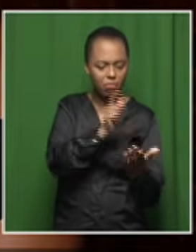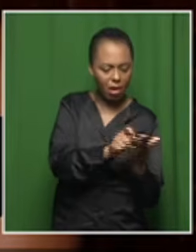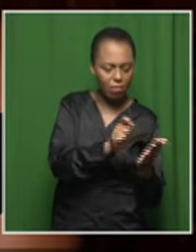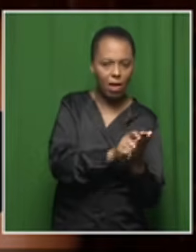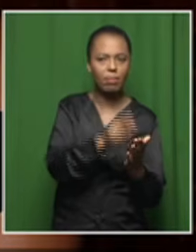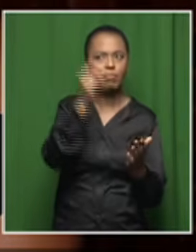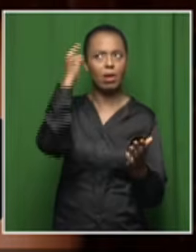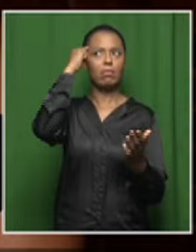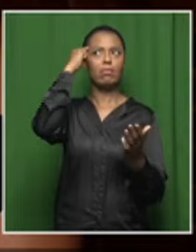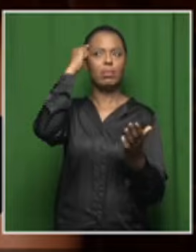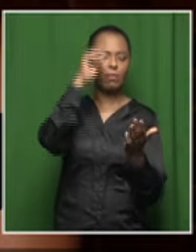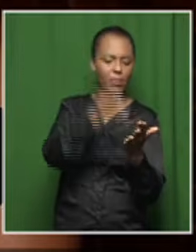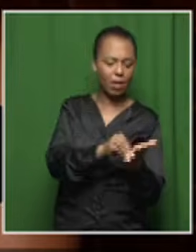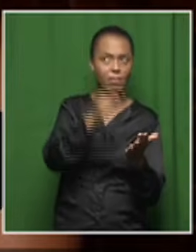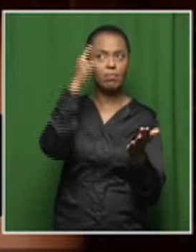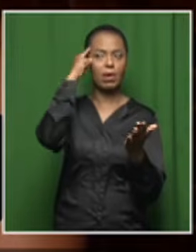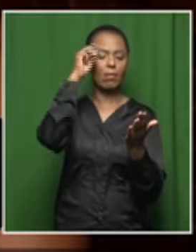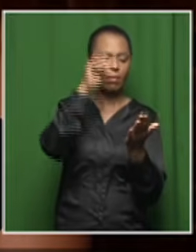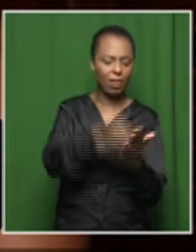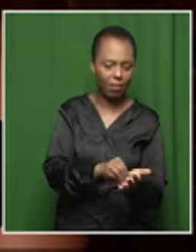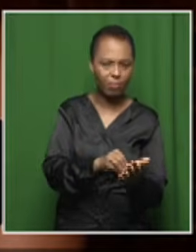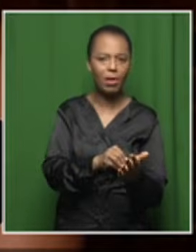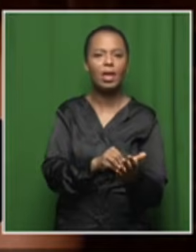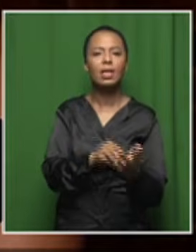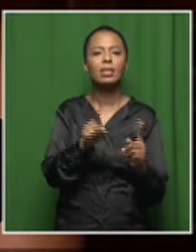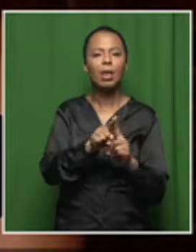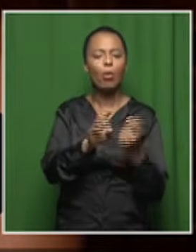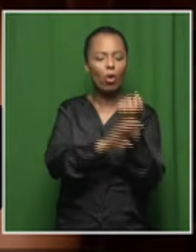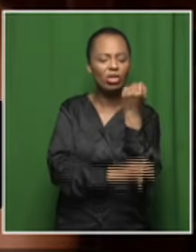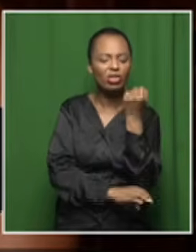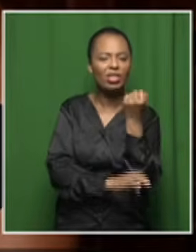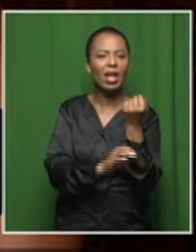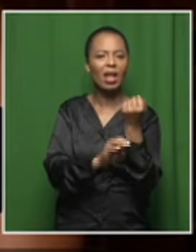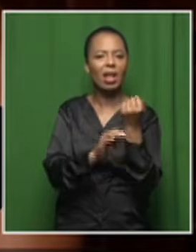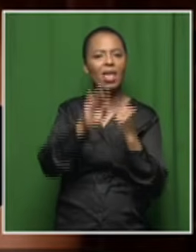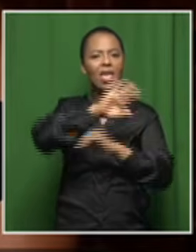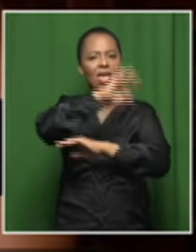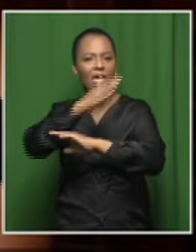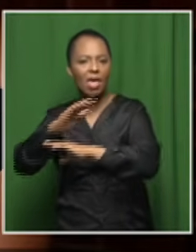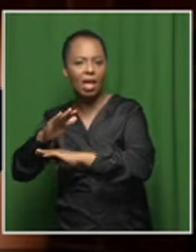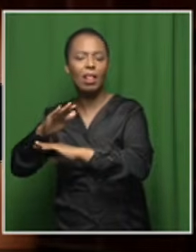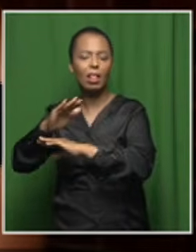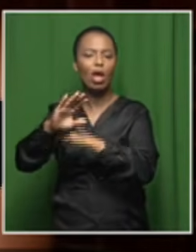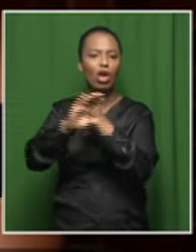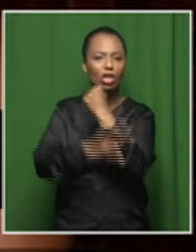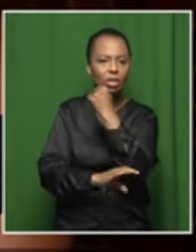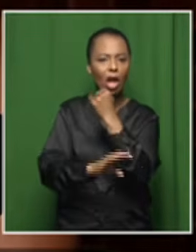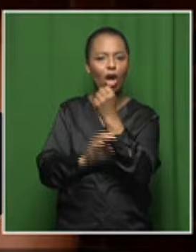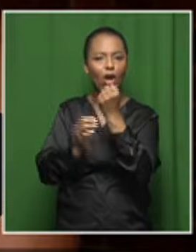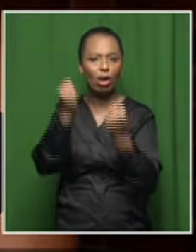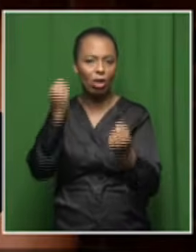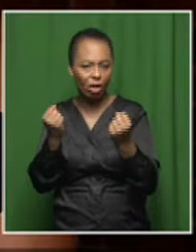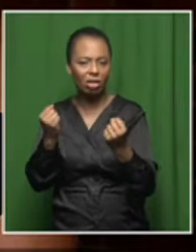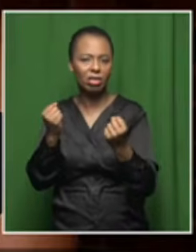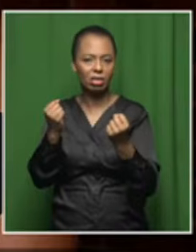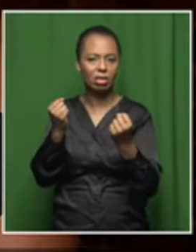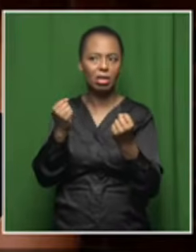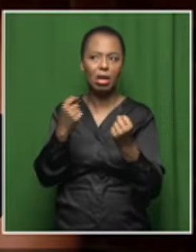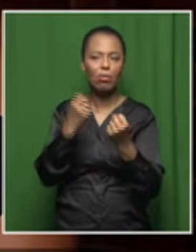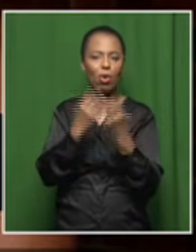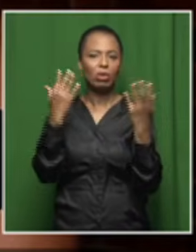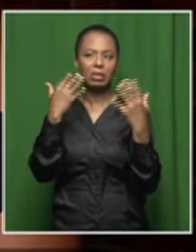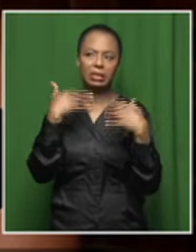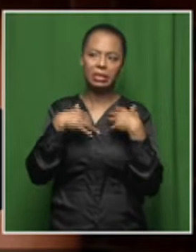Court or Constitution Hill, and they appreciate having themselves kind of have agency within the